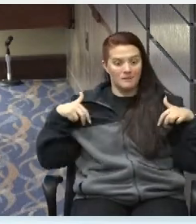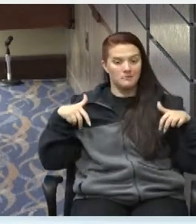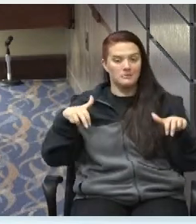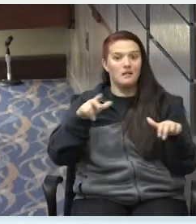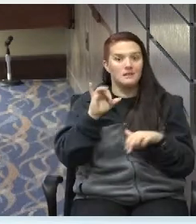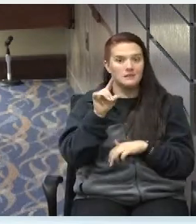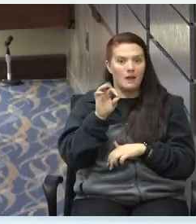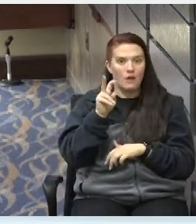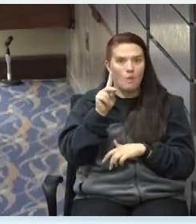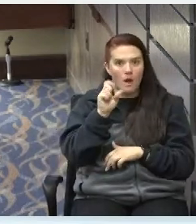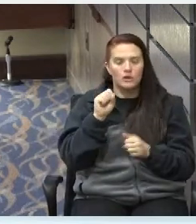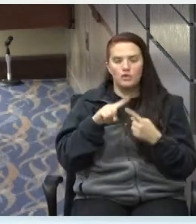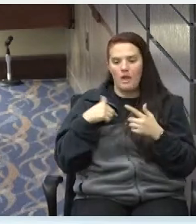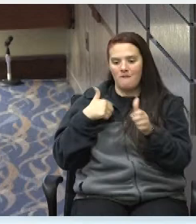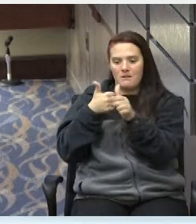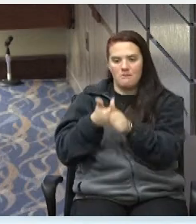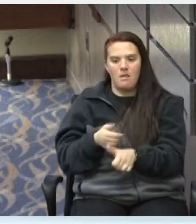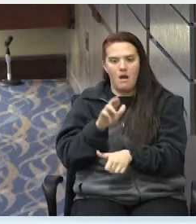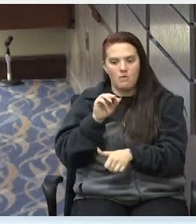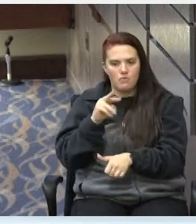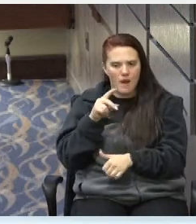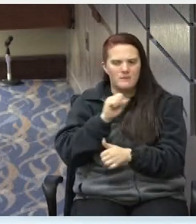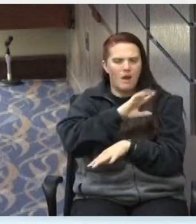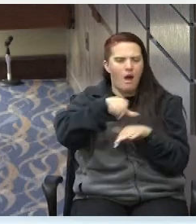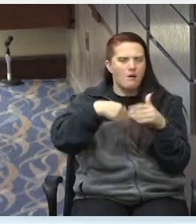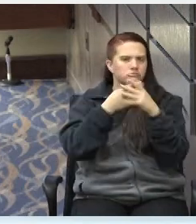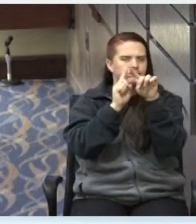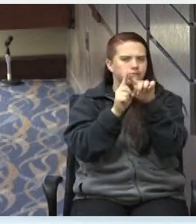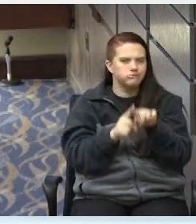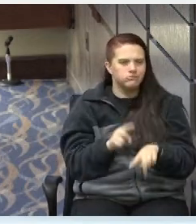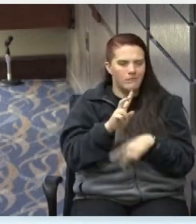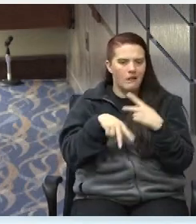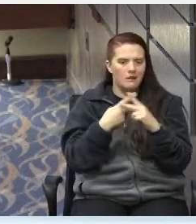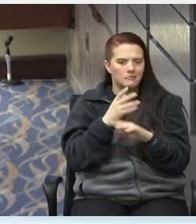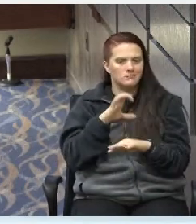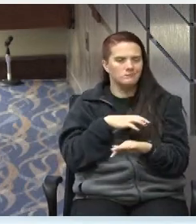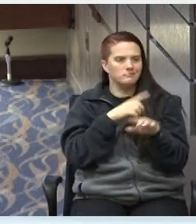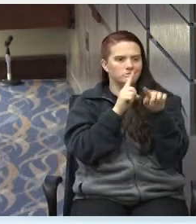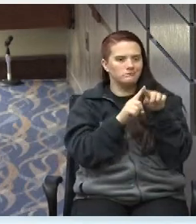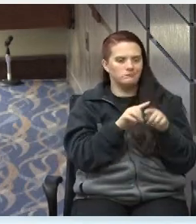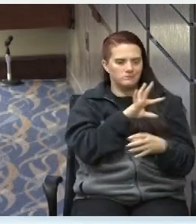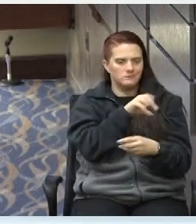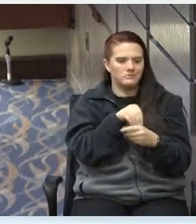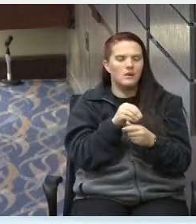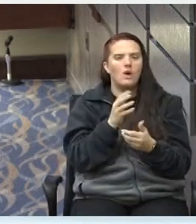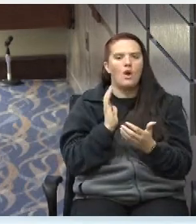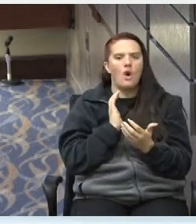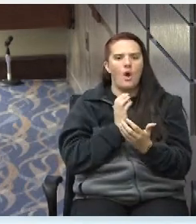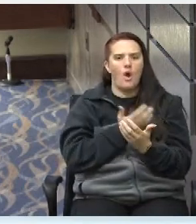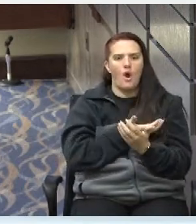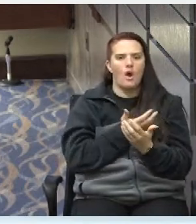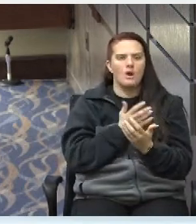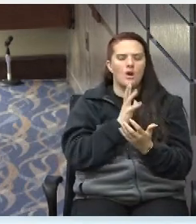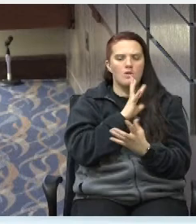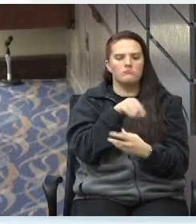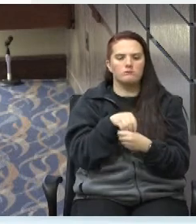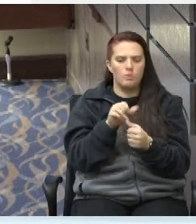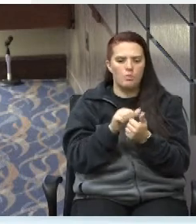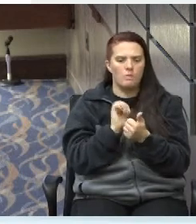have compliant ramps? All kinds of characteristics are sort of baked into our traffic